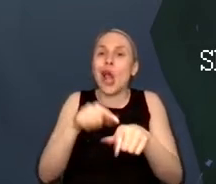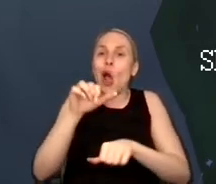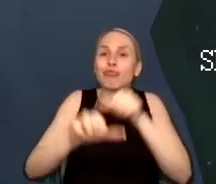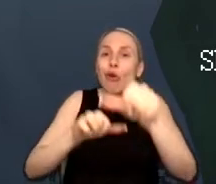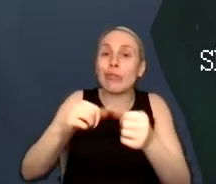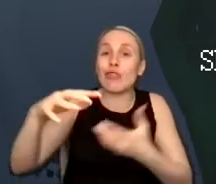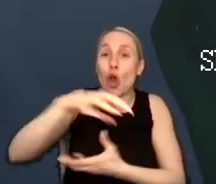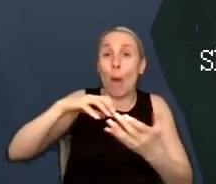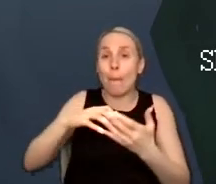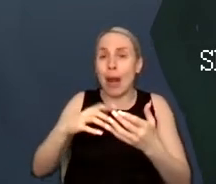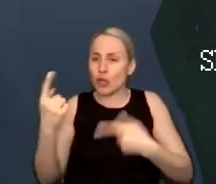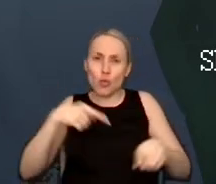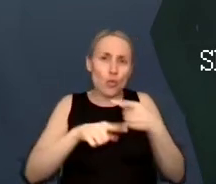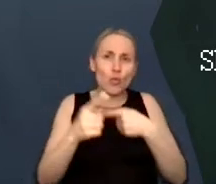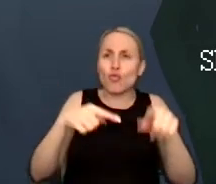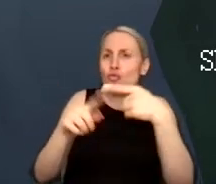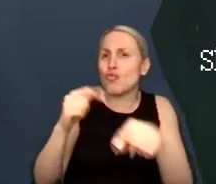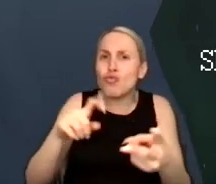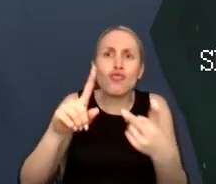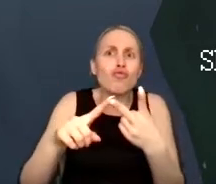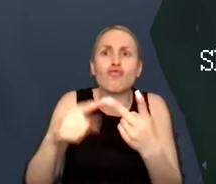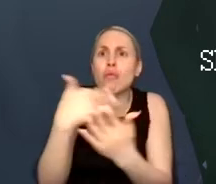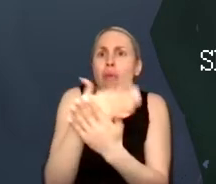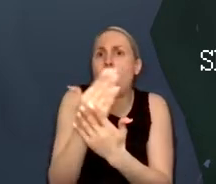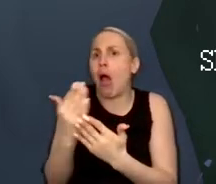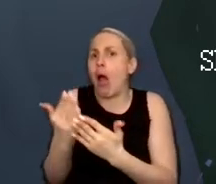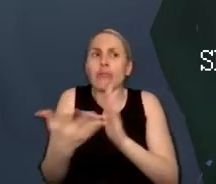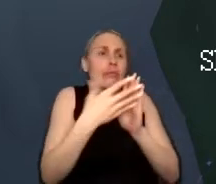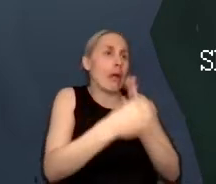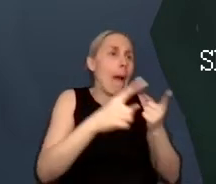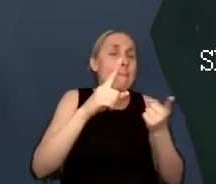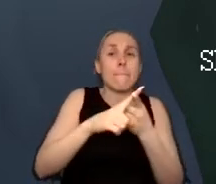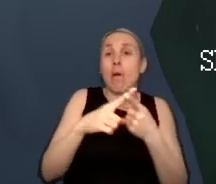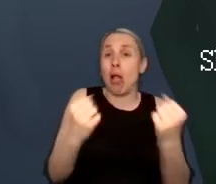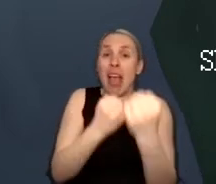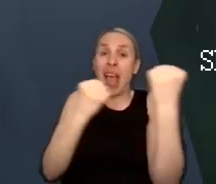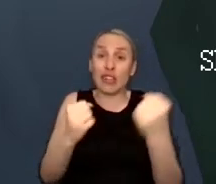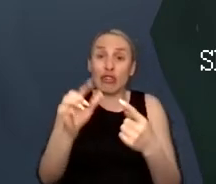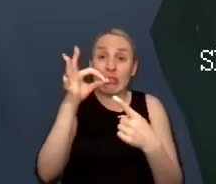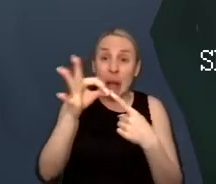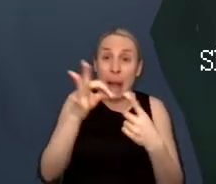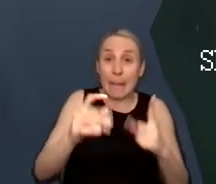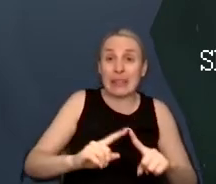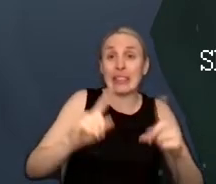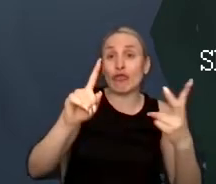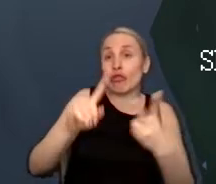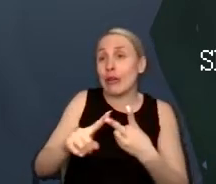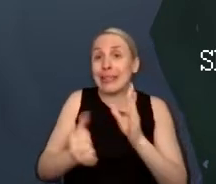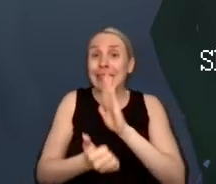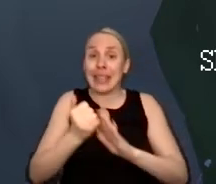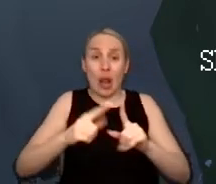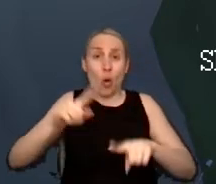So whether it's different types of energy, different types of knowledge, different technical skills, different people,